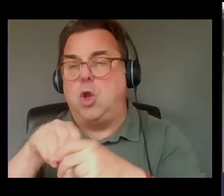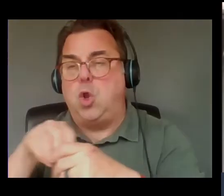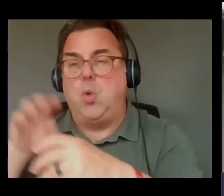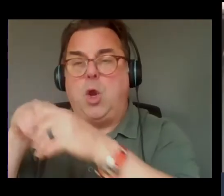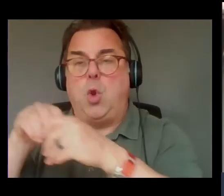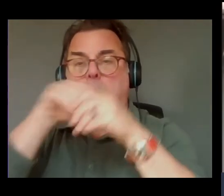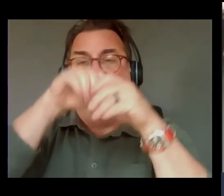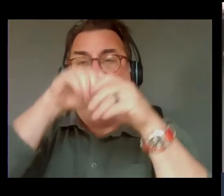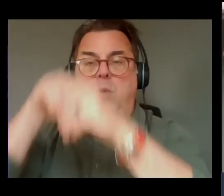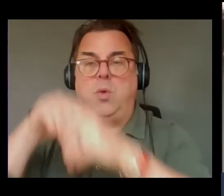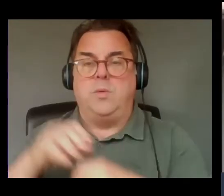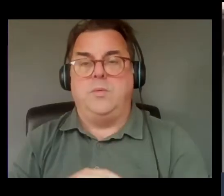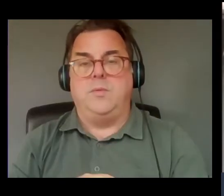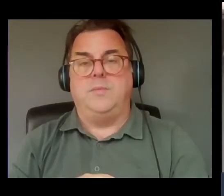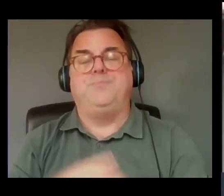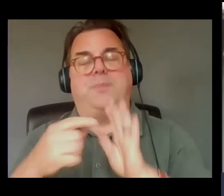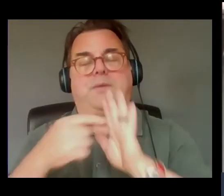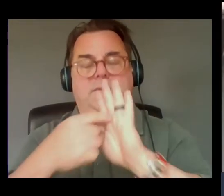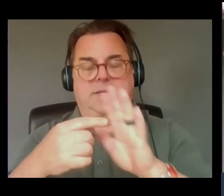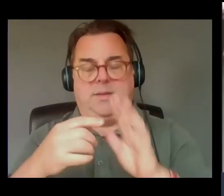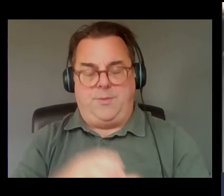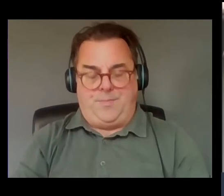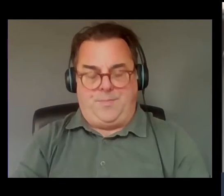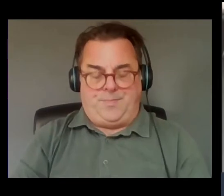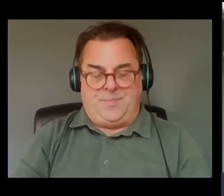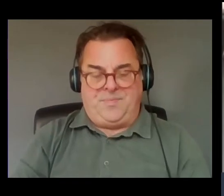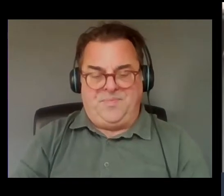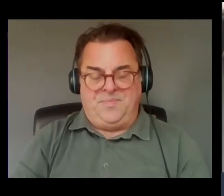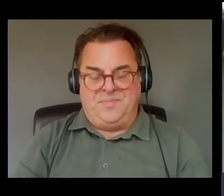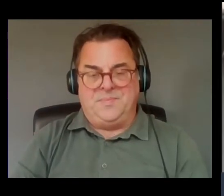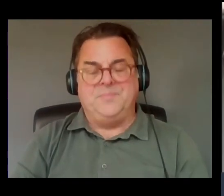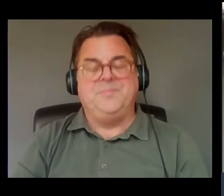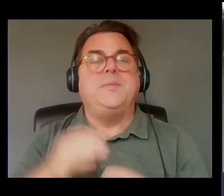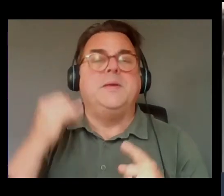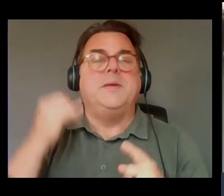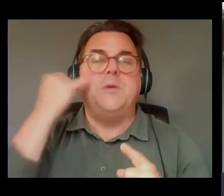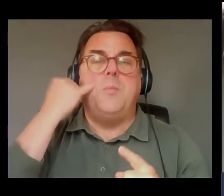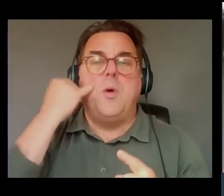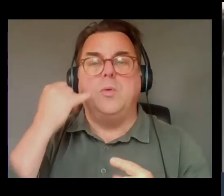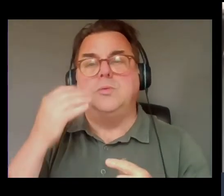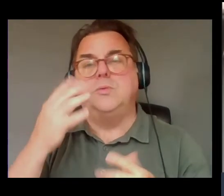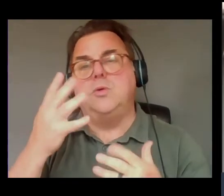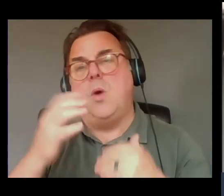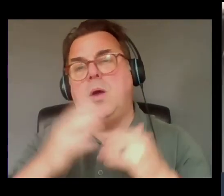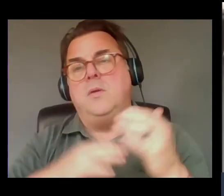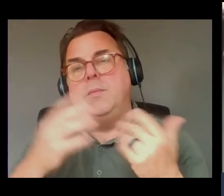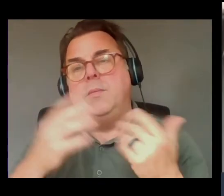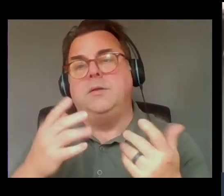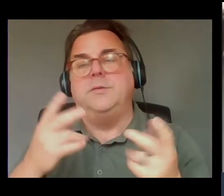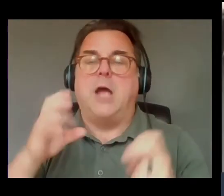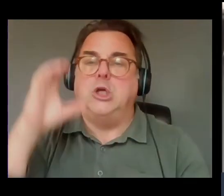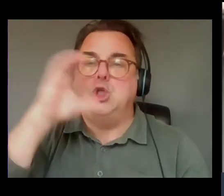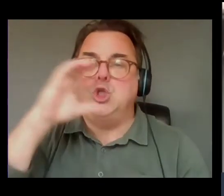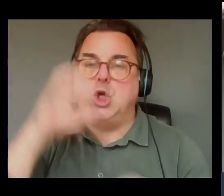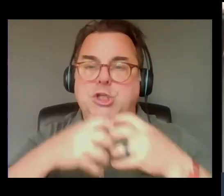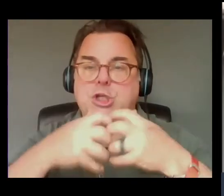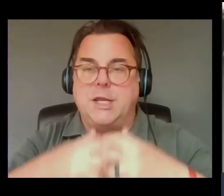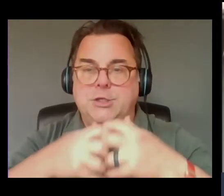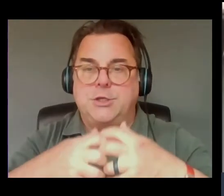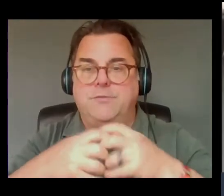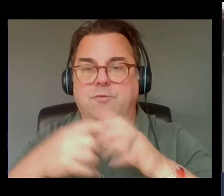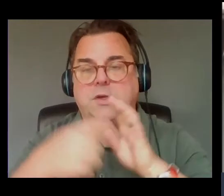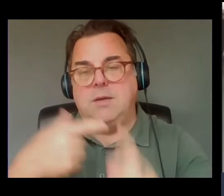pieces. And just to give you an example, suppose you want to build like a search engine, right? Like Google search or